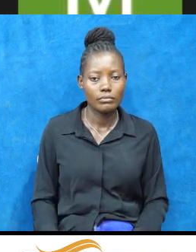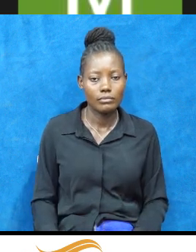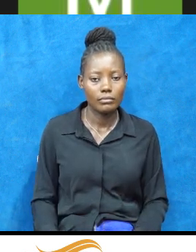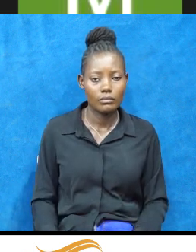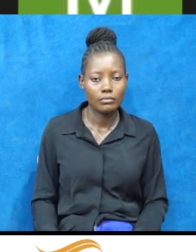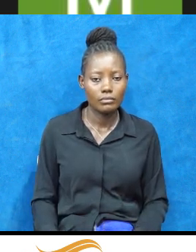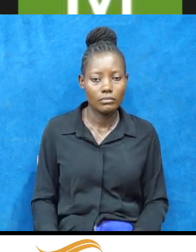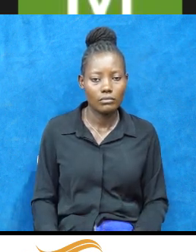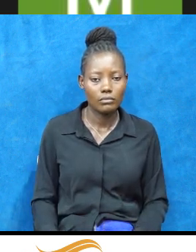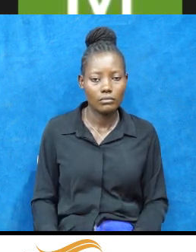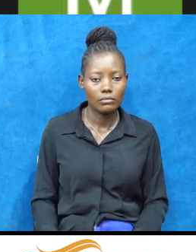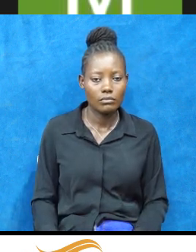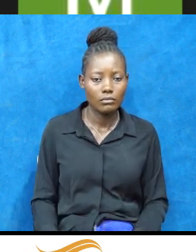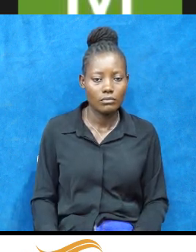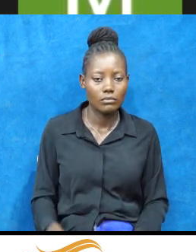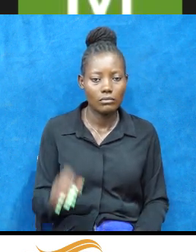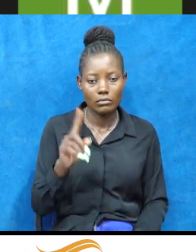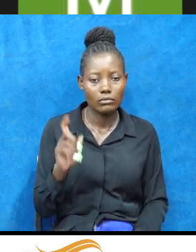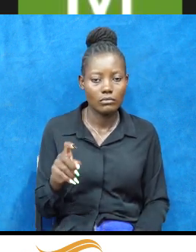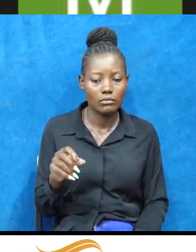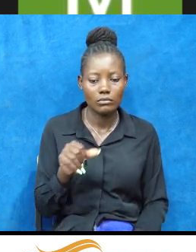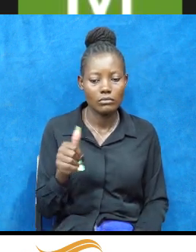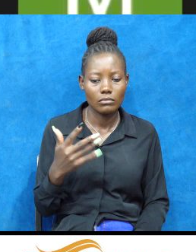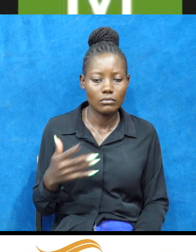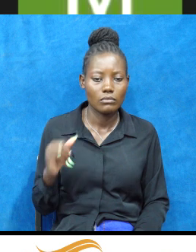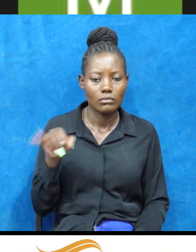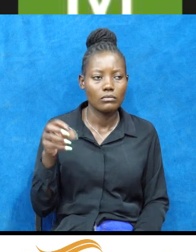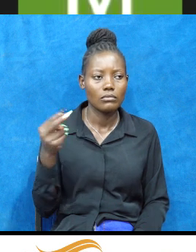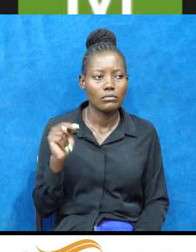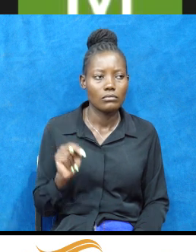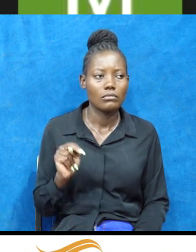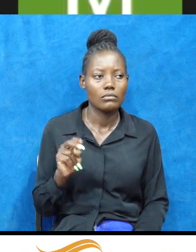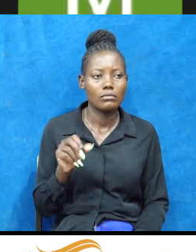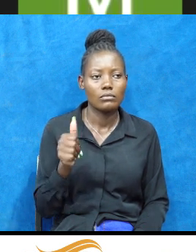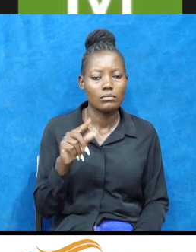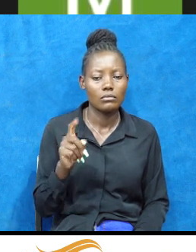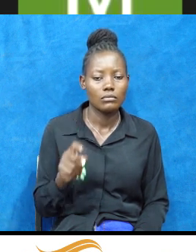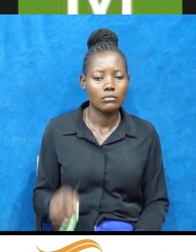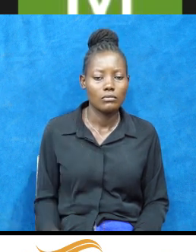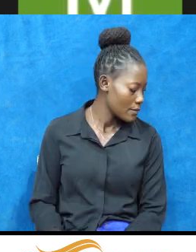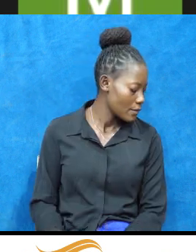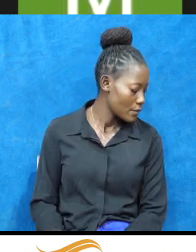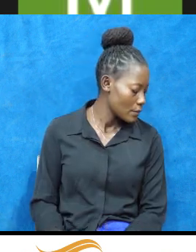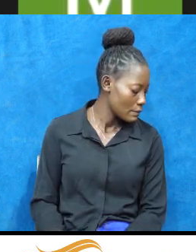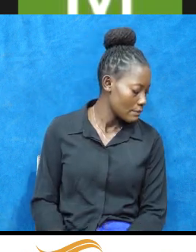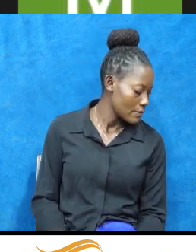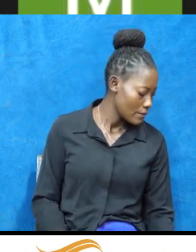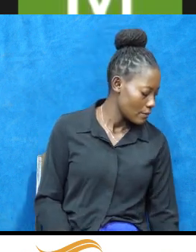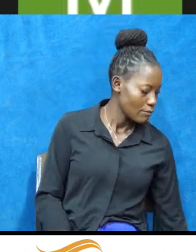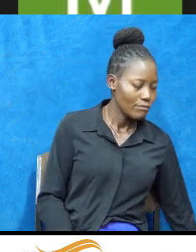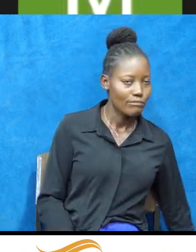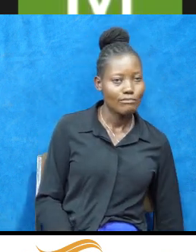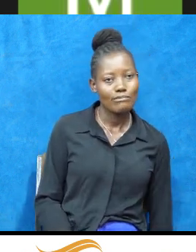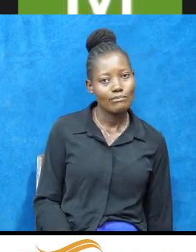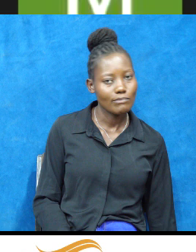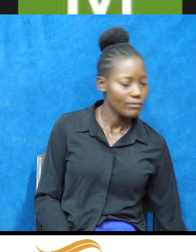John, that's really all I had. Do we have any questions? John, do you have anything that, or any questions from the coaches?